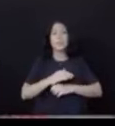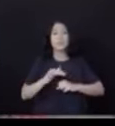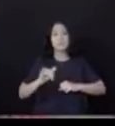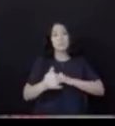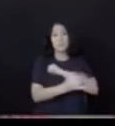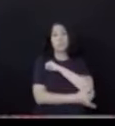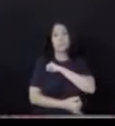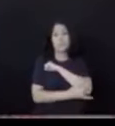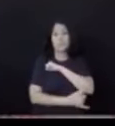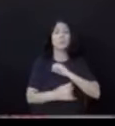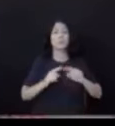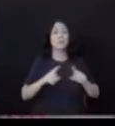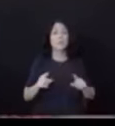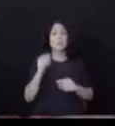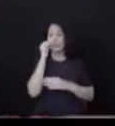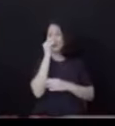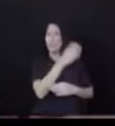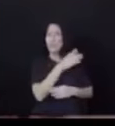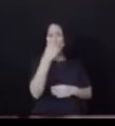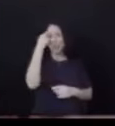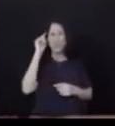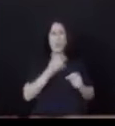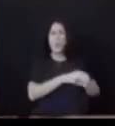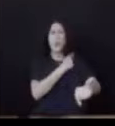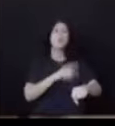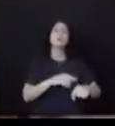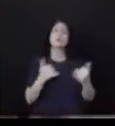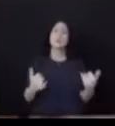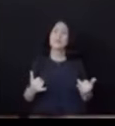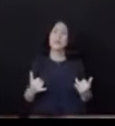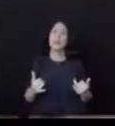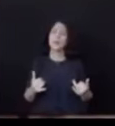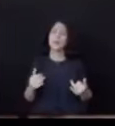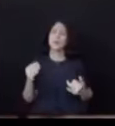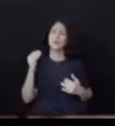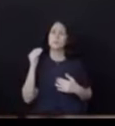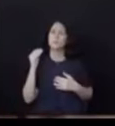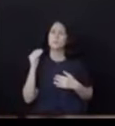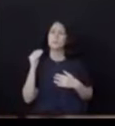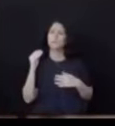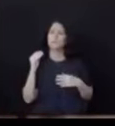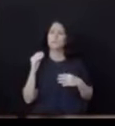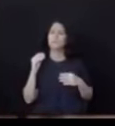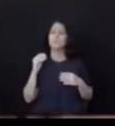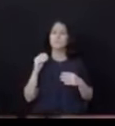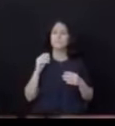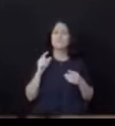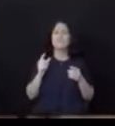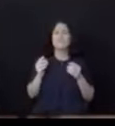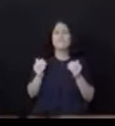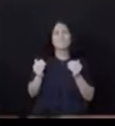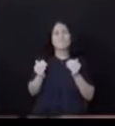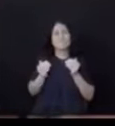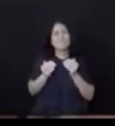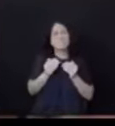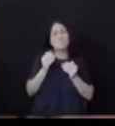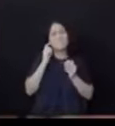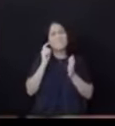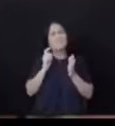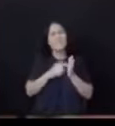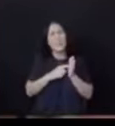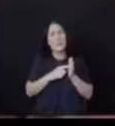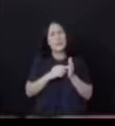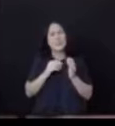ignored for so long it rarely causes much of a sonic disturbance anymore but we